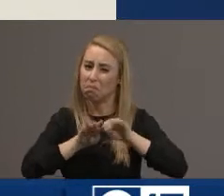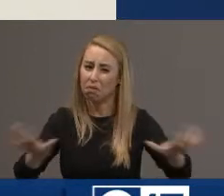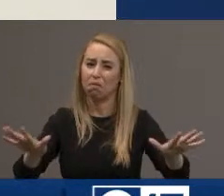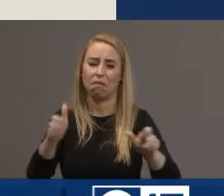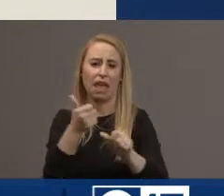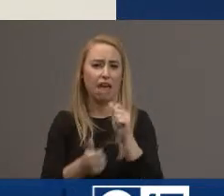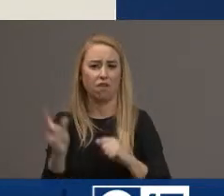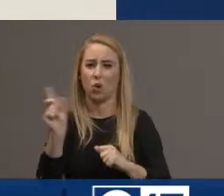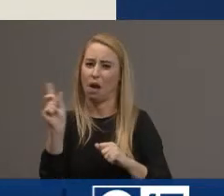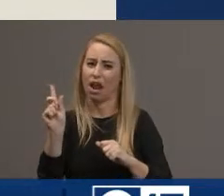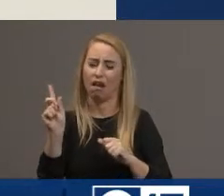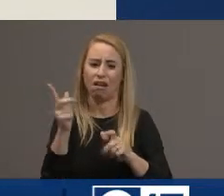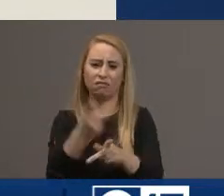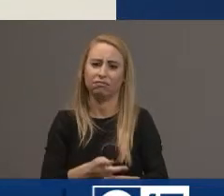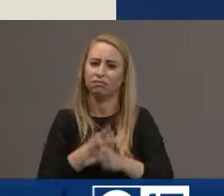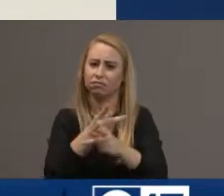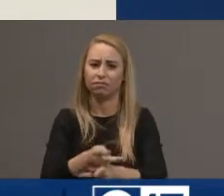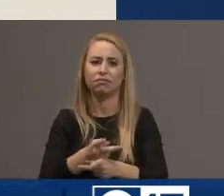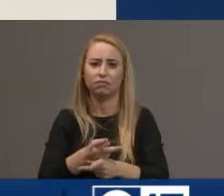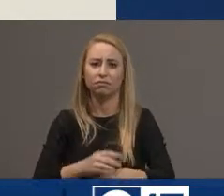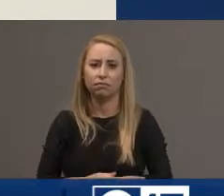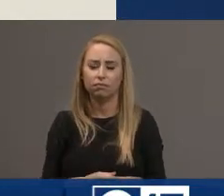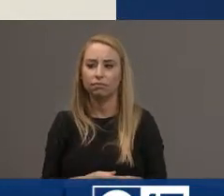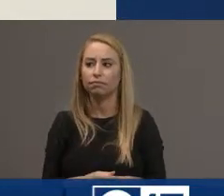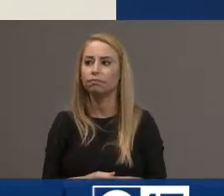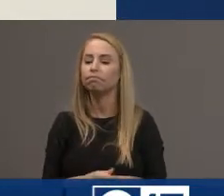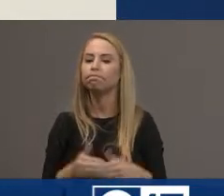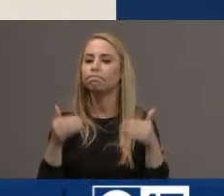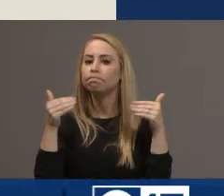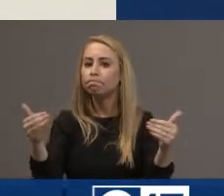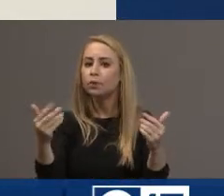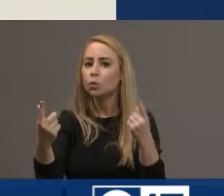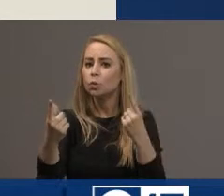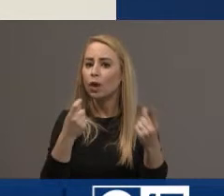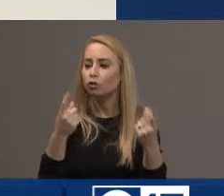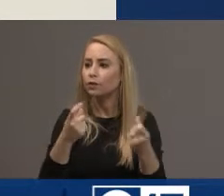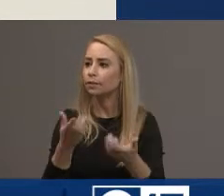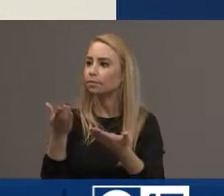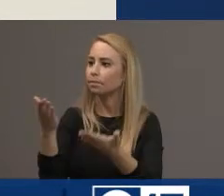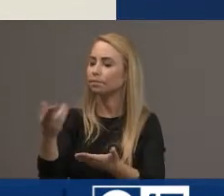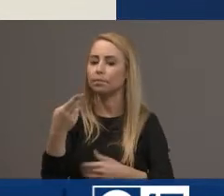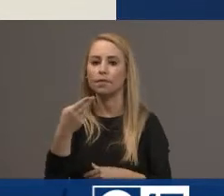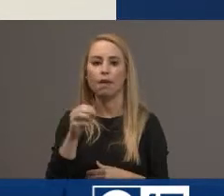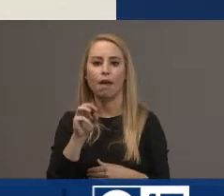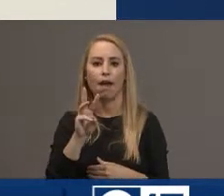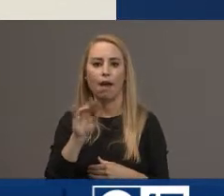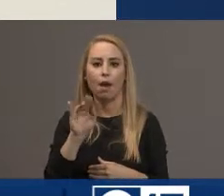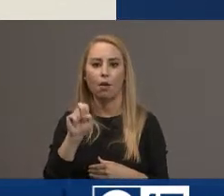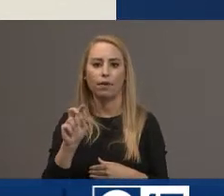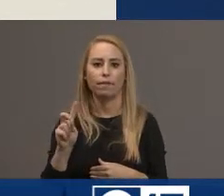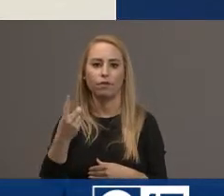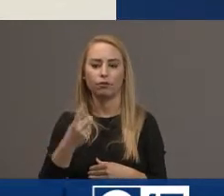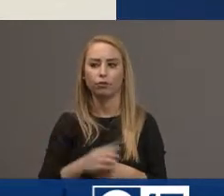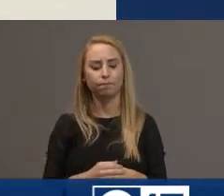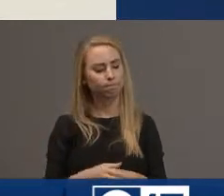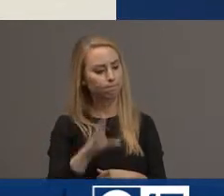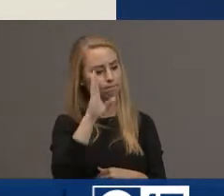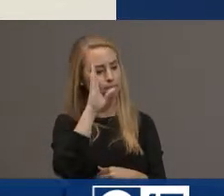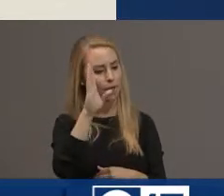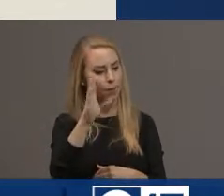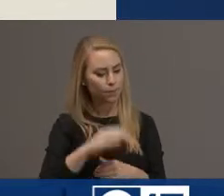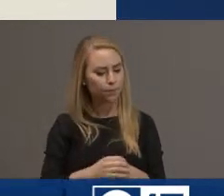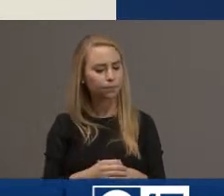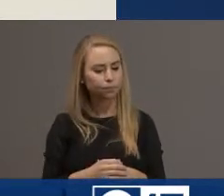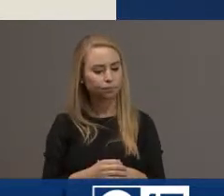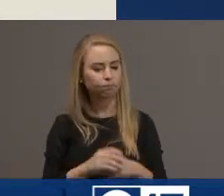And with that, we'll open it up for questions. Patrick? We'll start here with Howard. Hello,